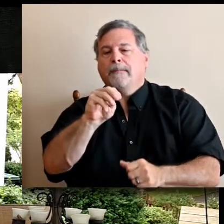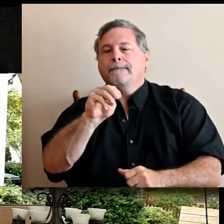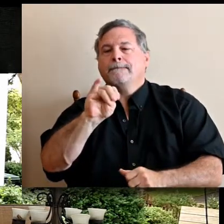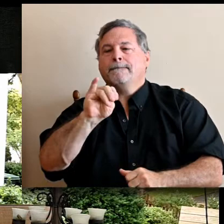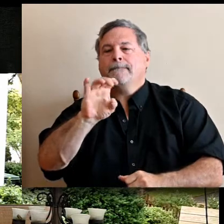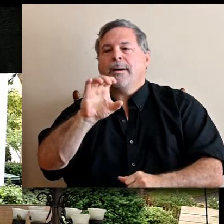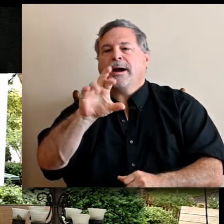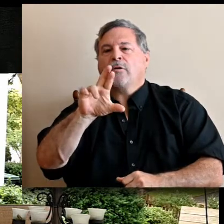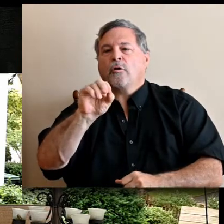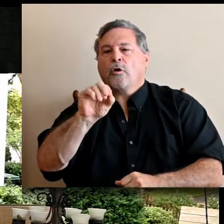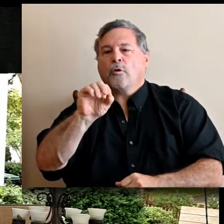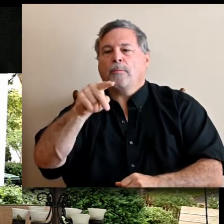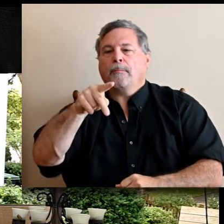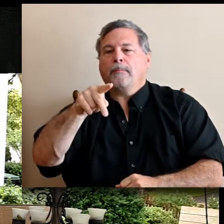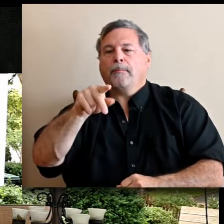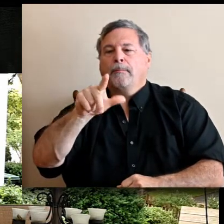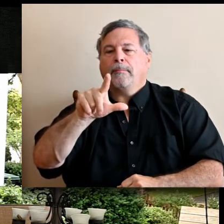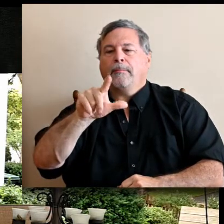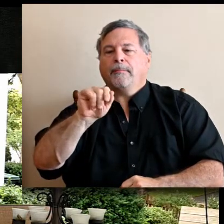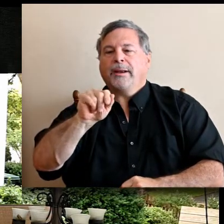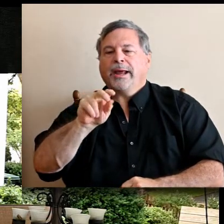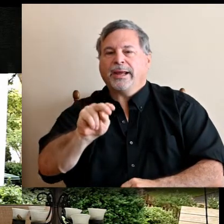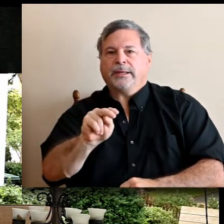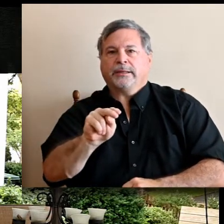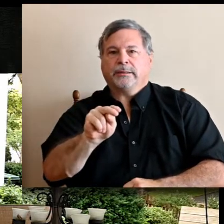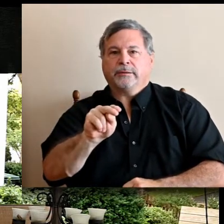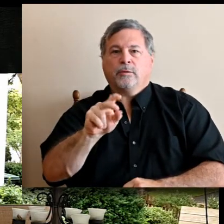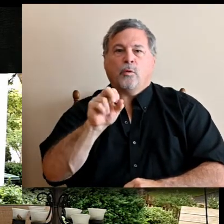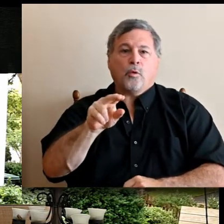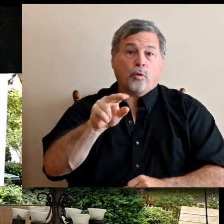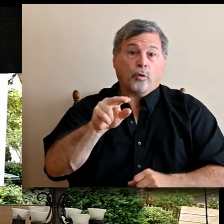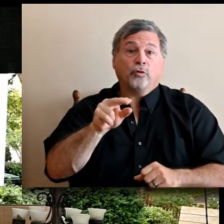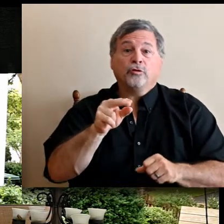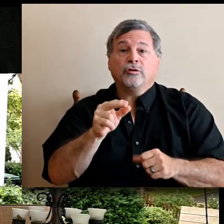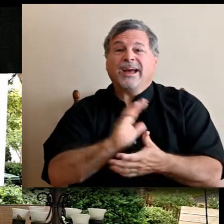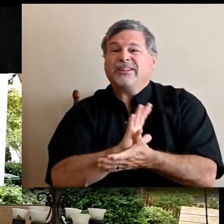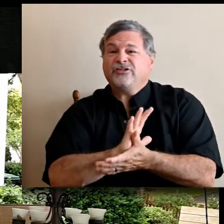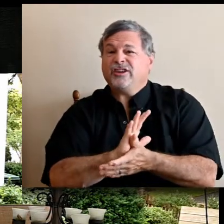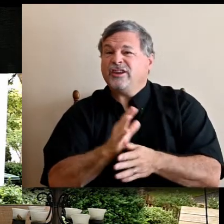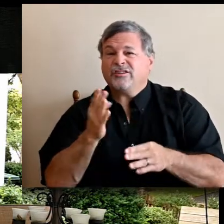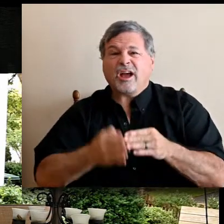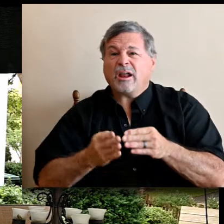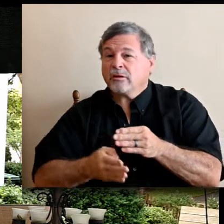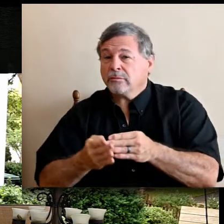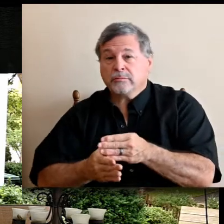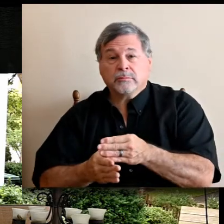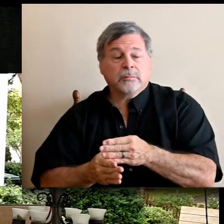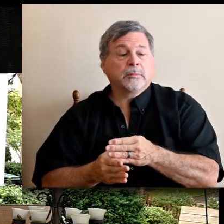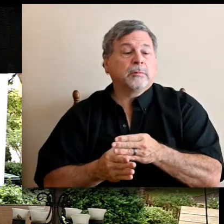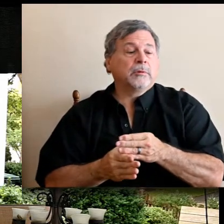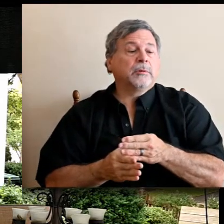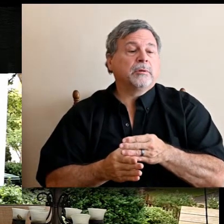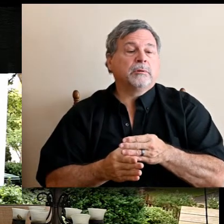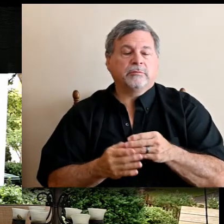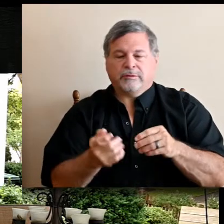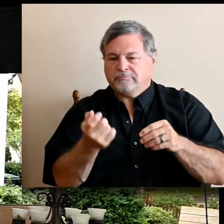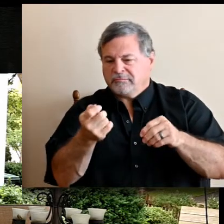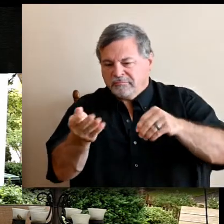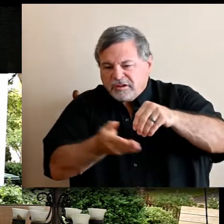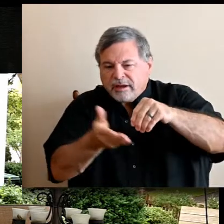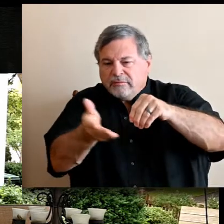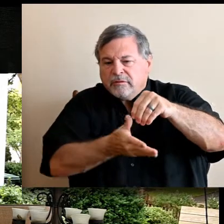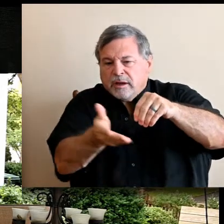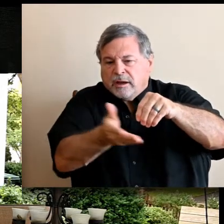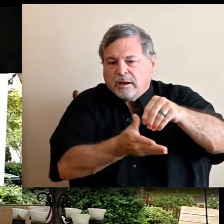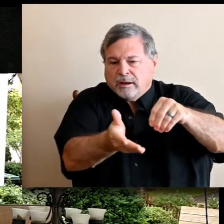a microplane, or you can use it like I'm doing with a cheese cutter and just cut out little pieces of cheese just to go over